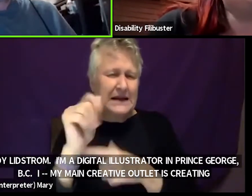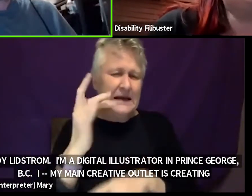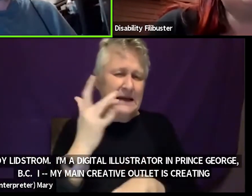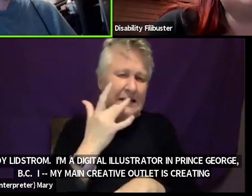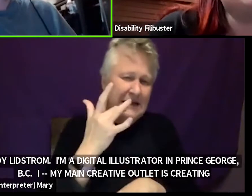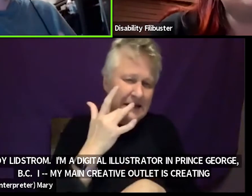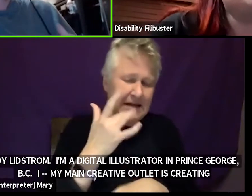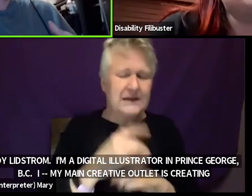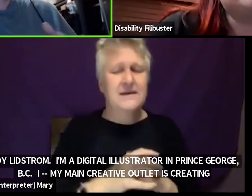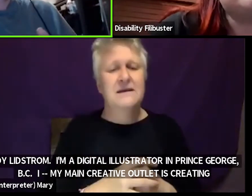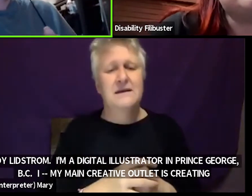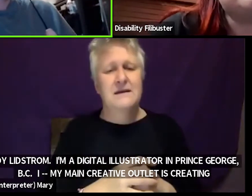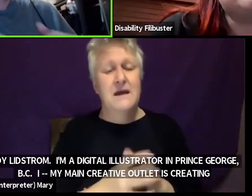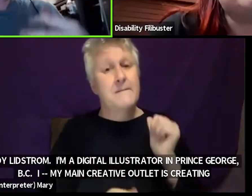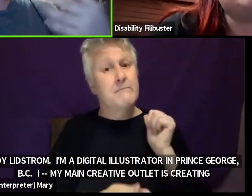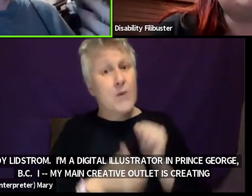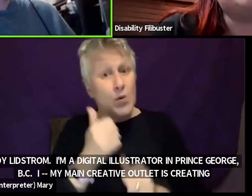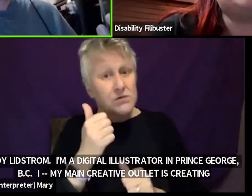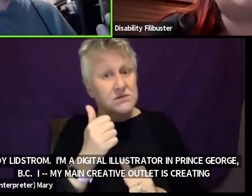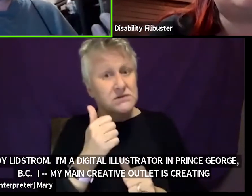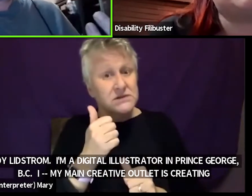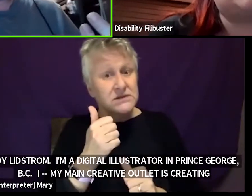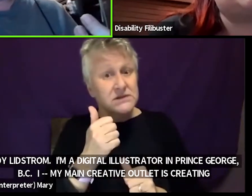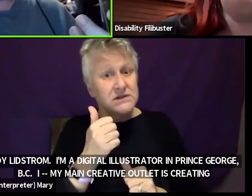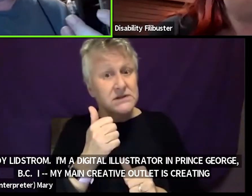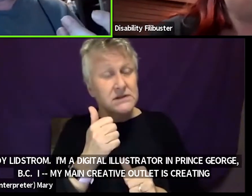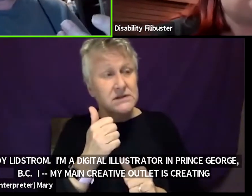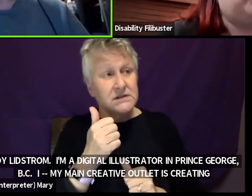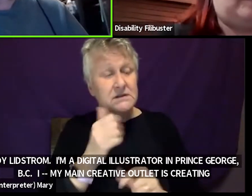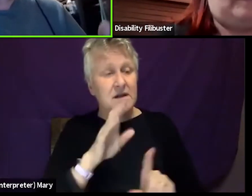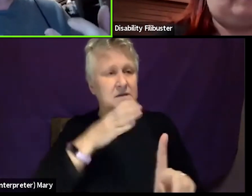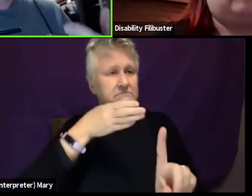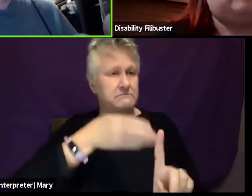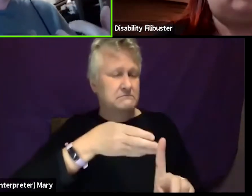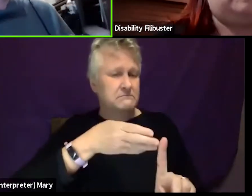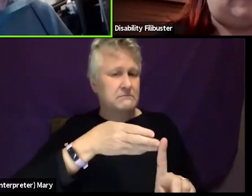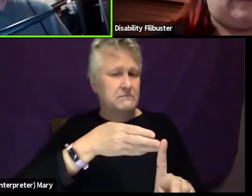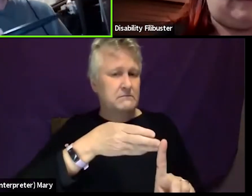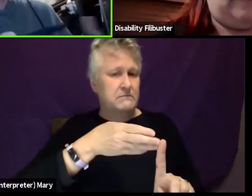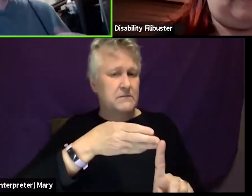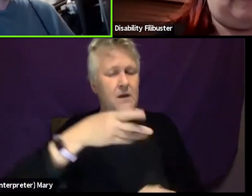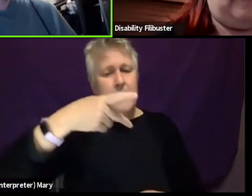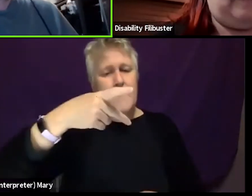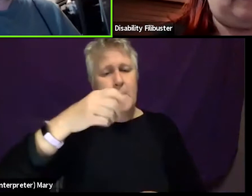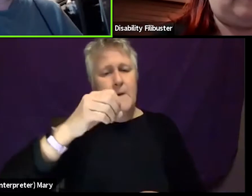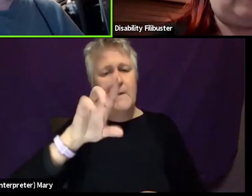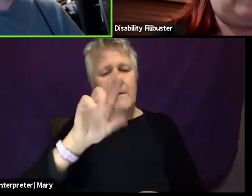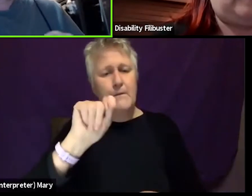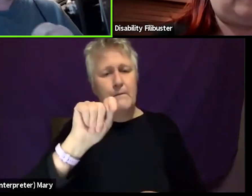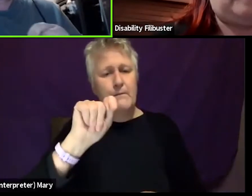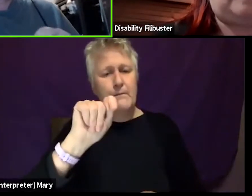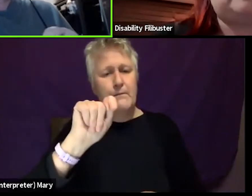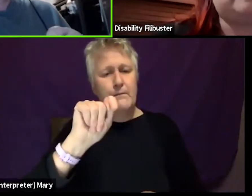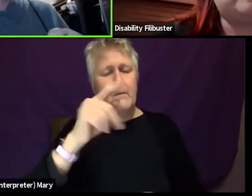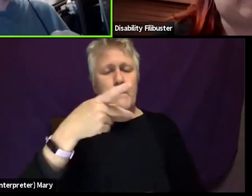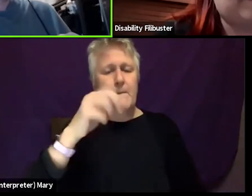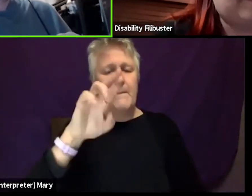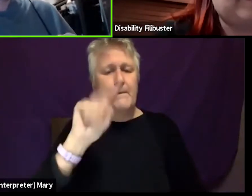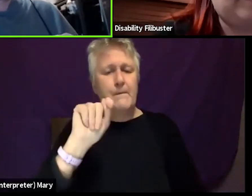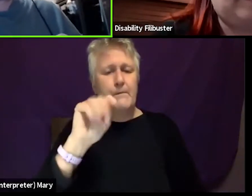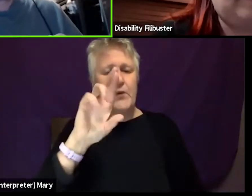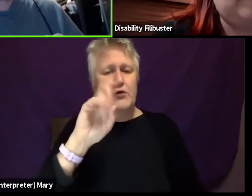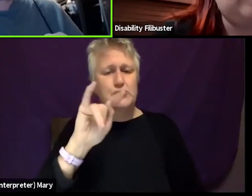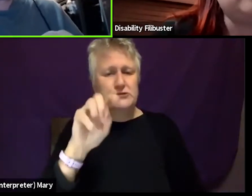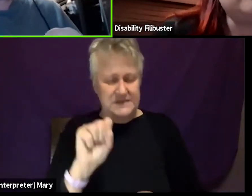do mostly portraits. I've had my first uh, exhibit in December at the Two Rivers Gallery in Prince